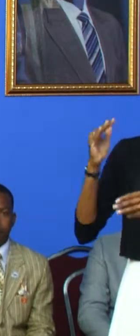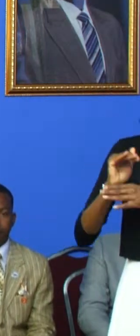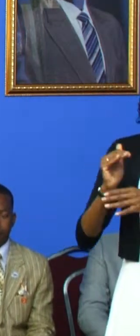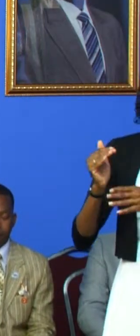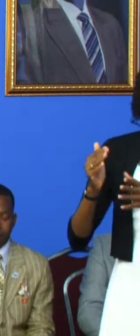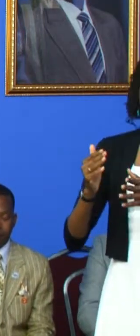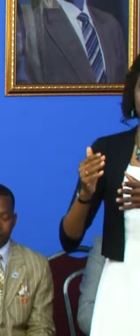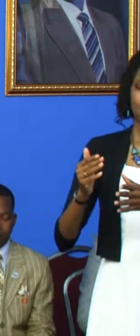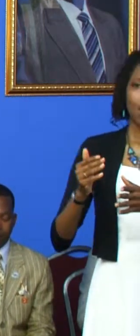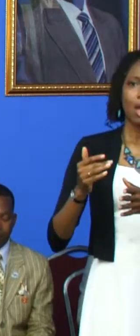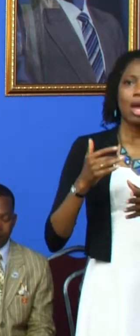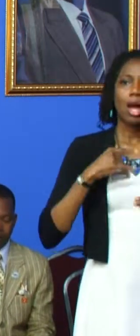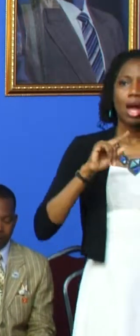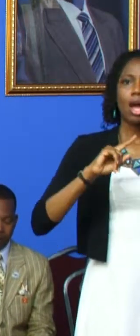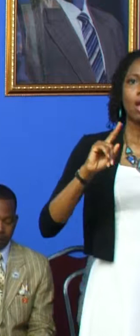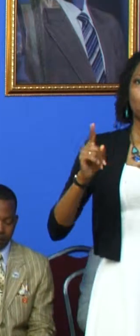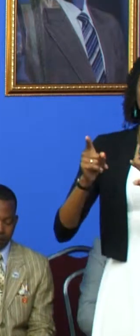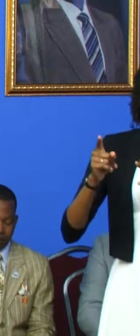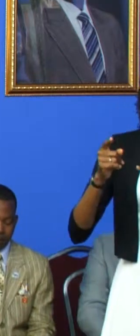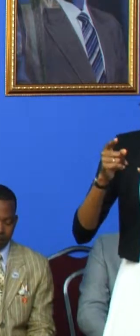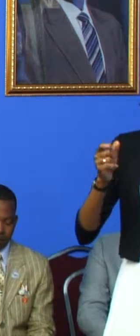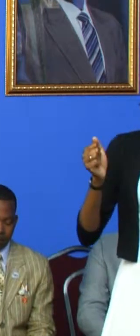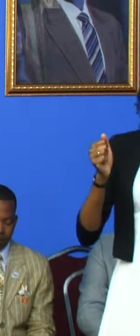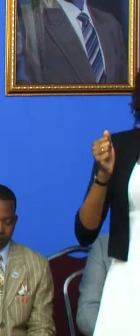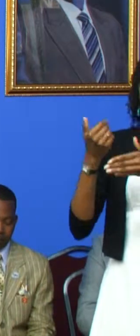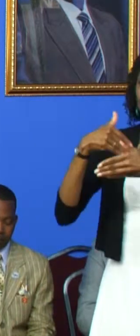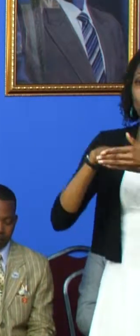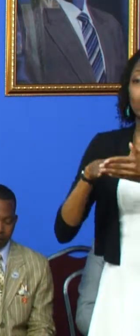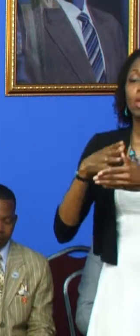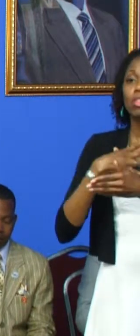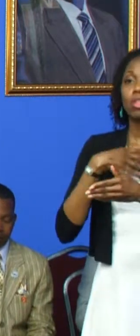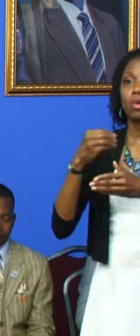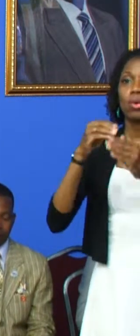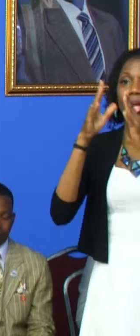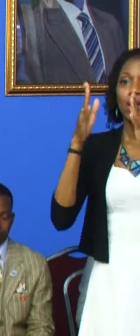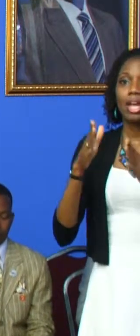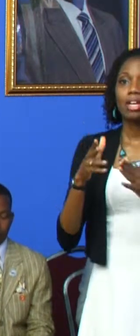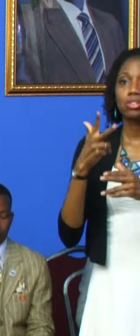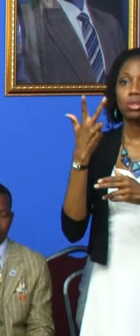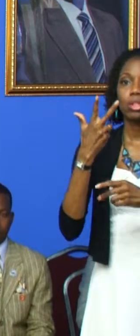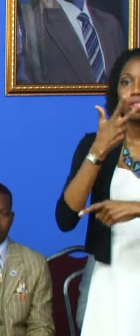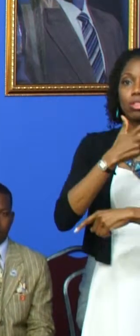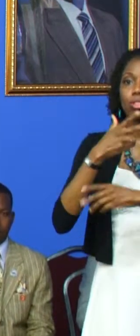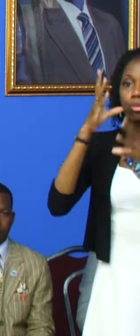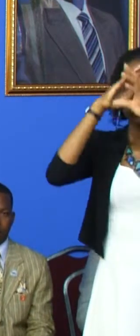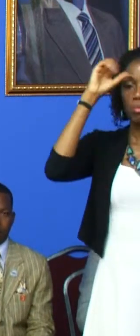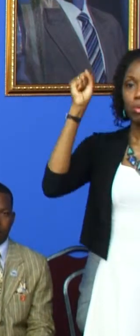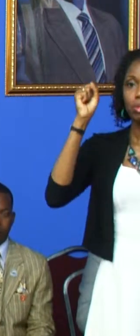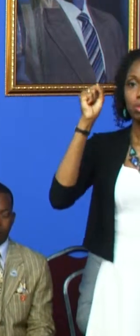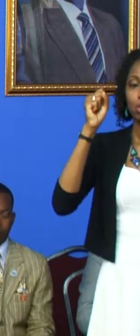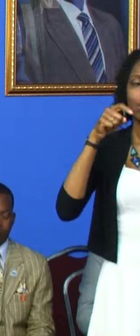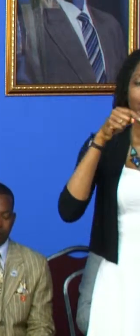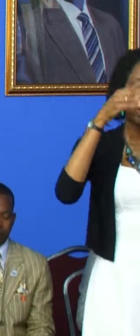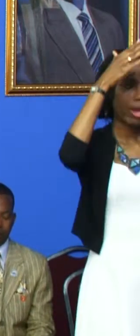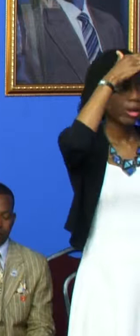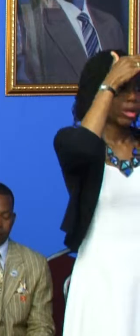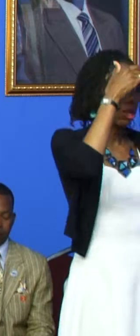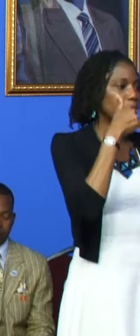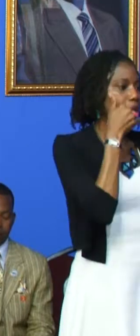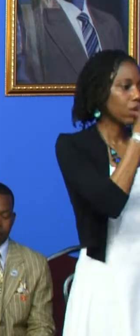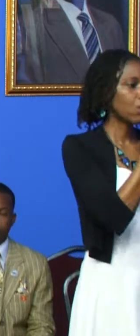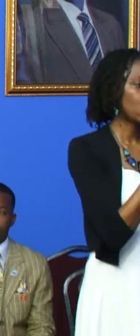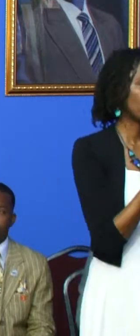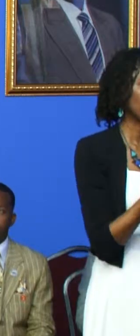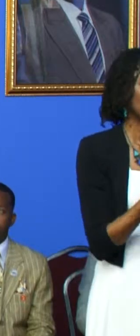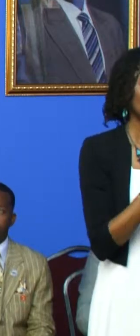I've been in the White House the last three presidents. This one called me. I'm not gone because he won't agree to hold